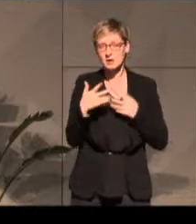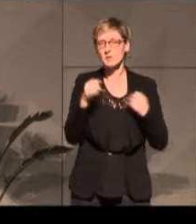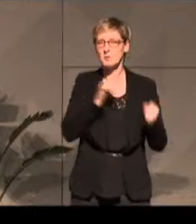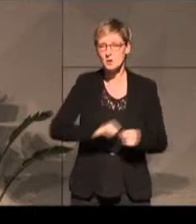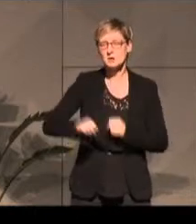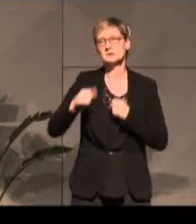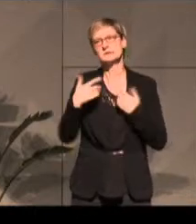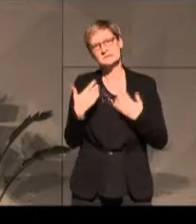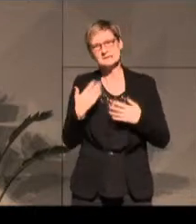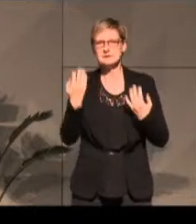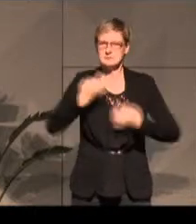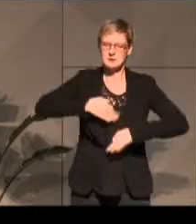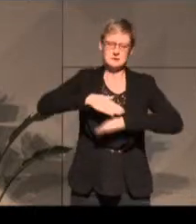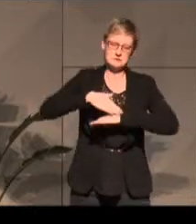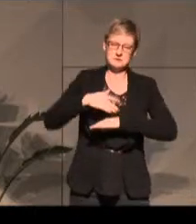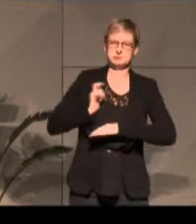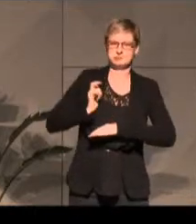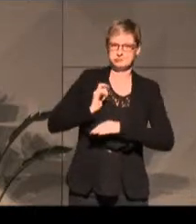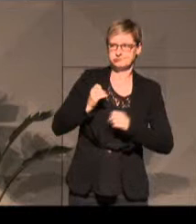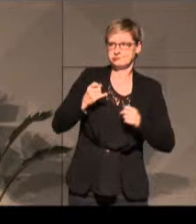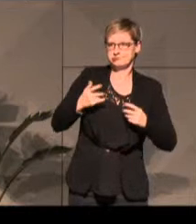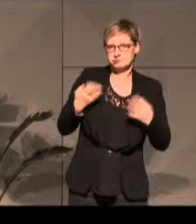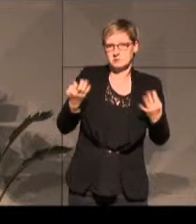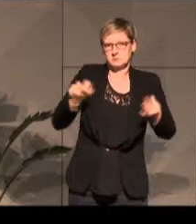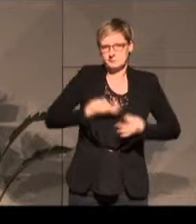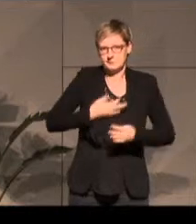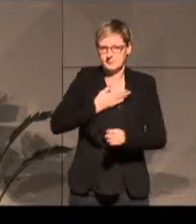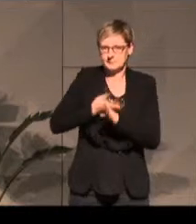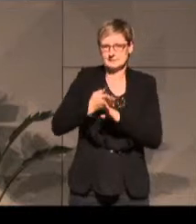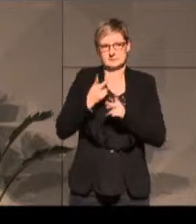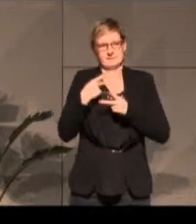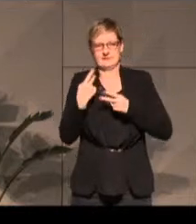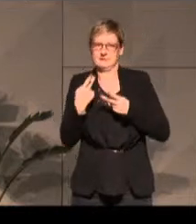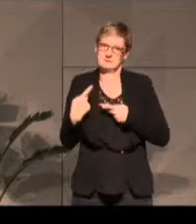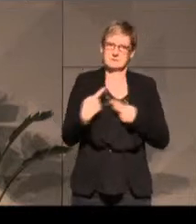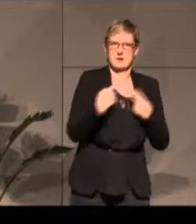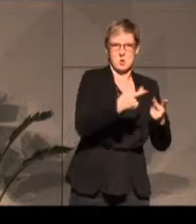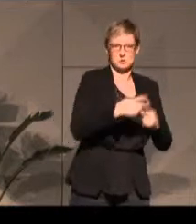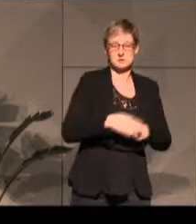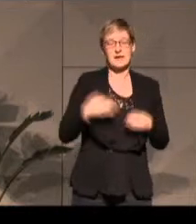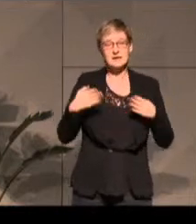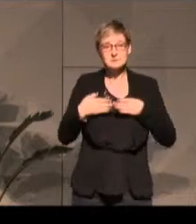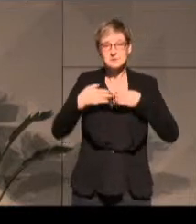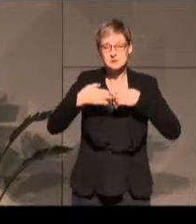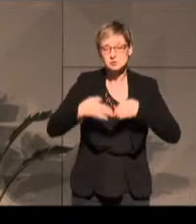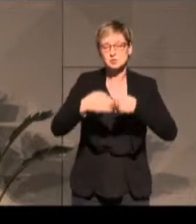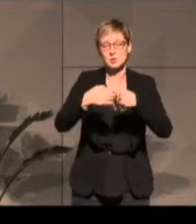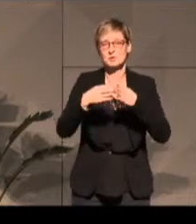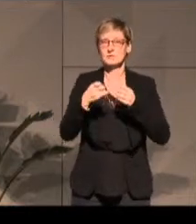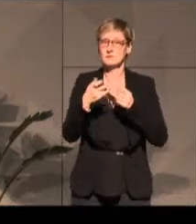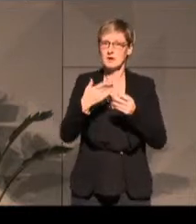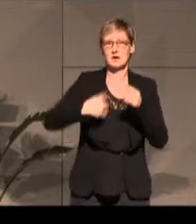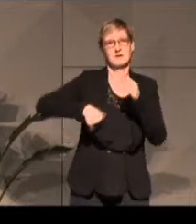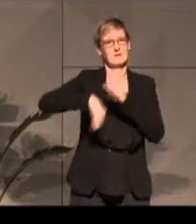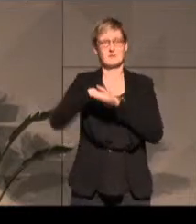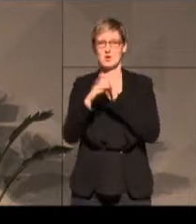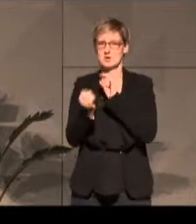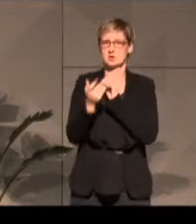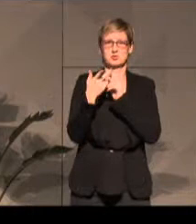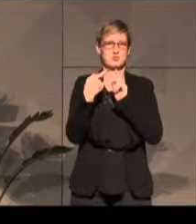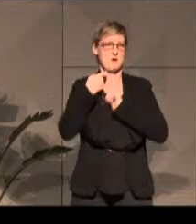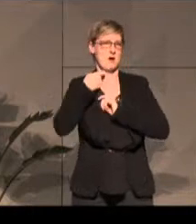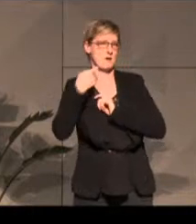emergency surgery we could have needed up to 3 weeks to take somebody out of there. So the expedition